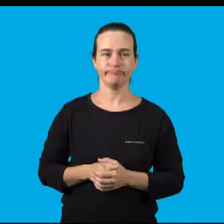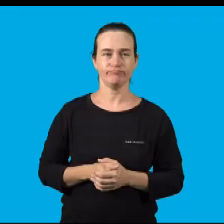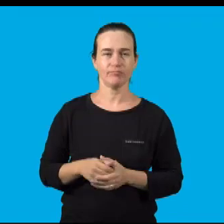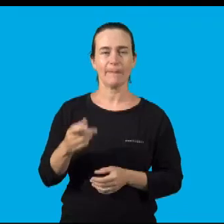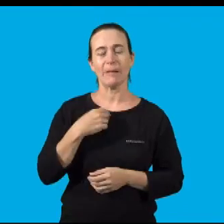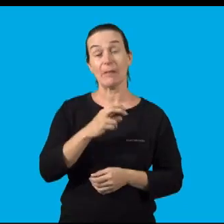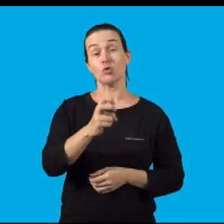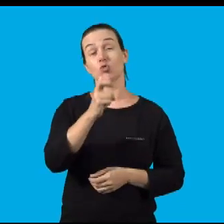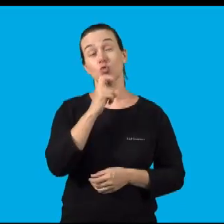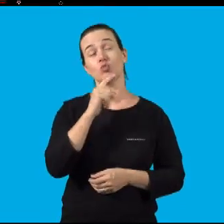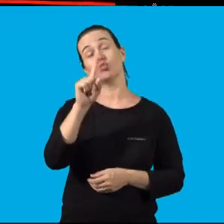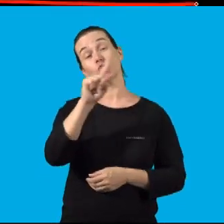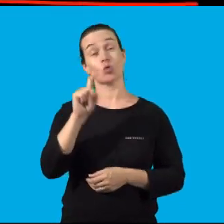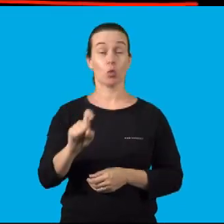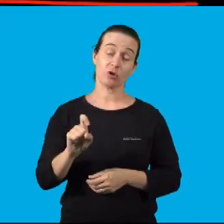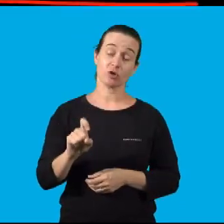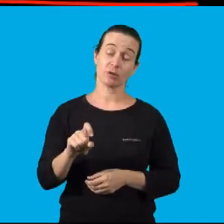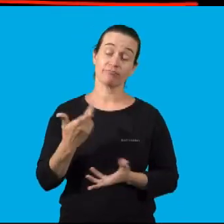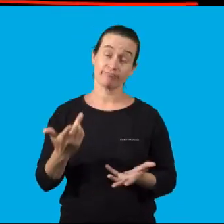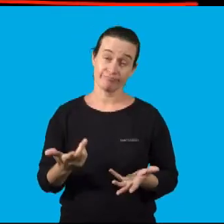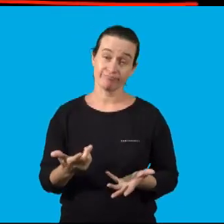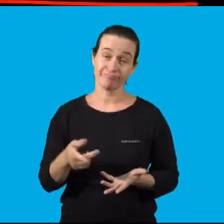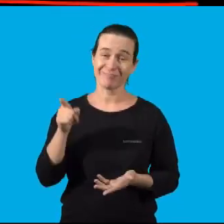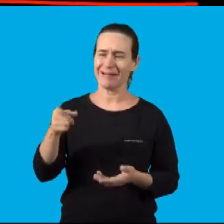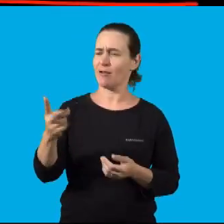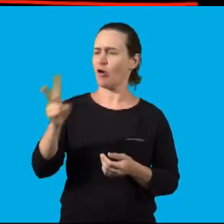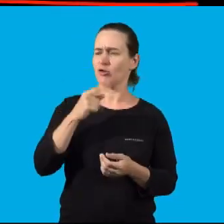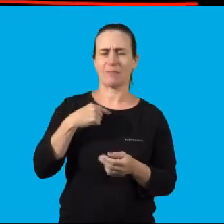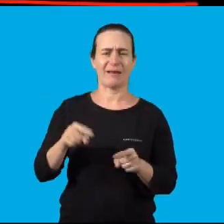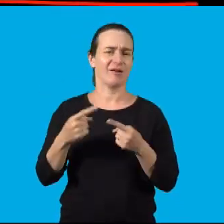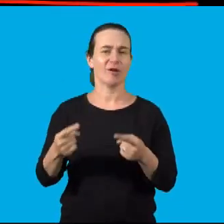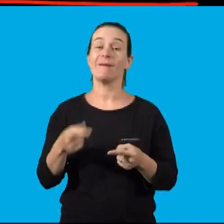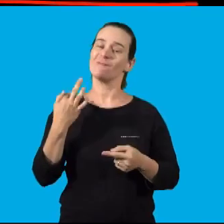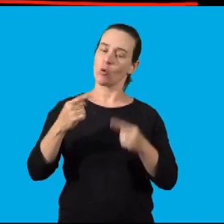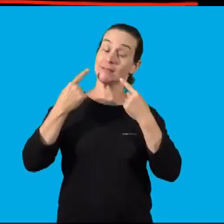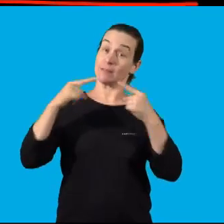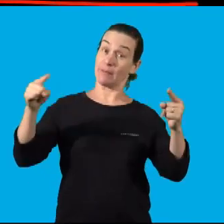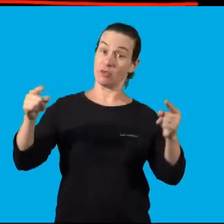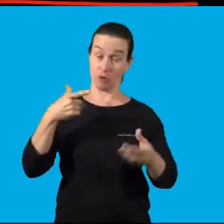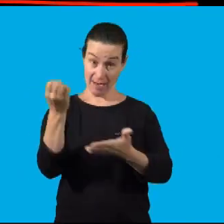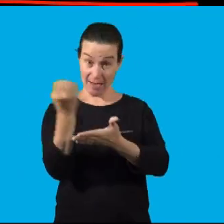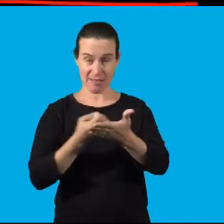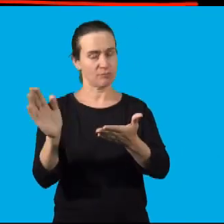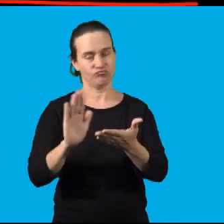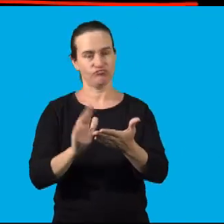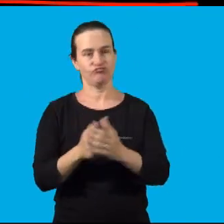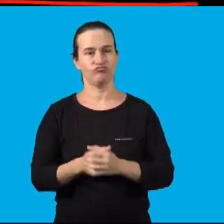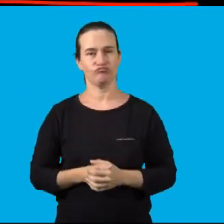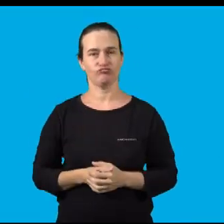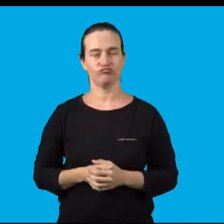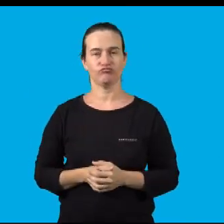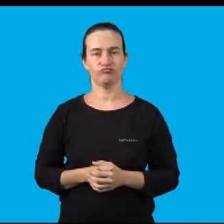Do not use rhetorical questions in your conclusion. This is something that is done for speeches, not for a literary